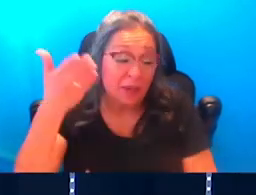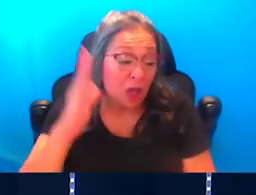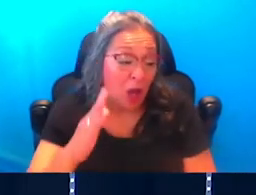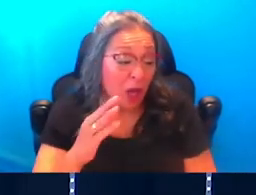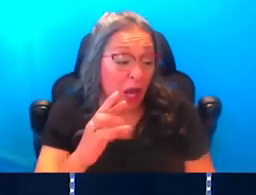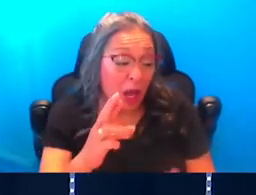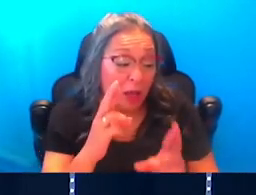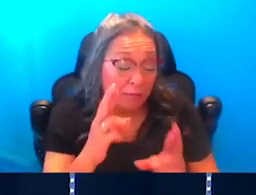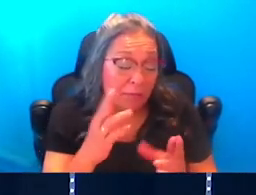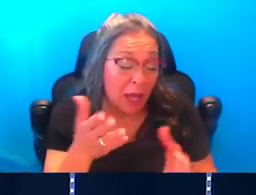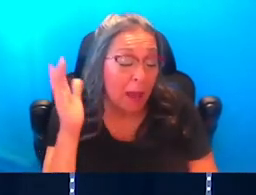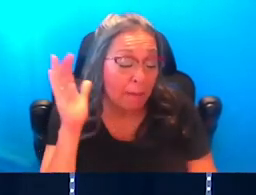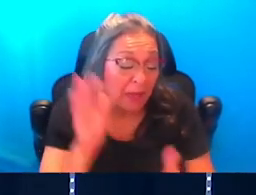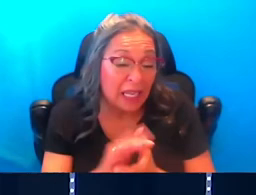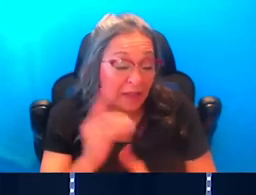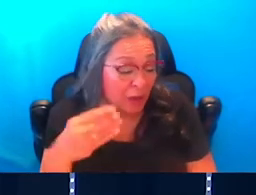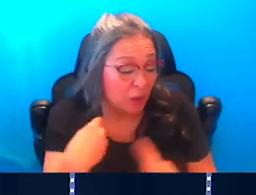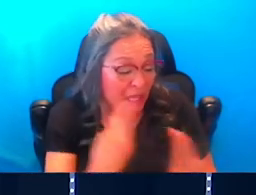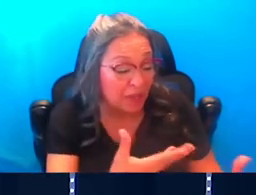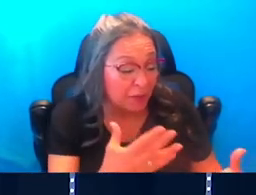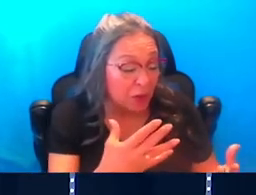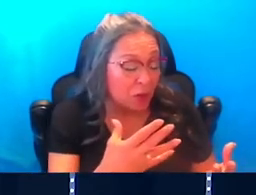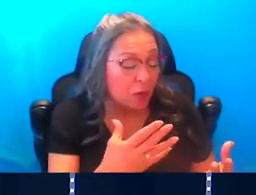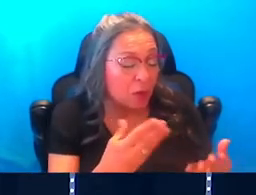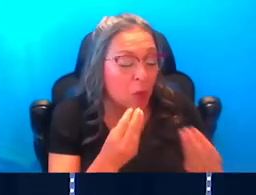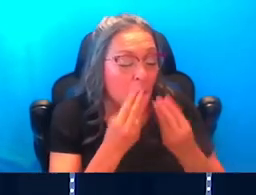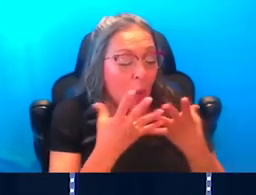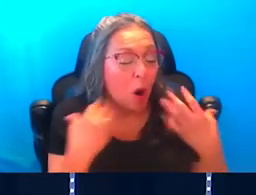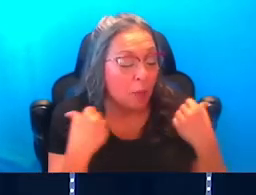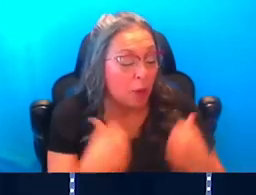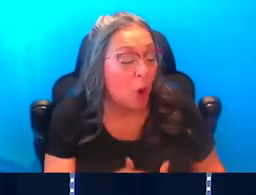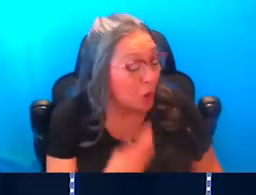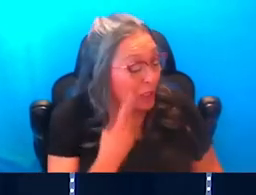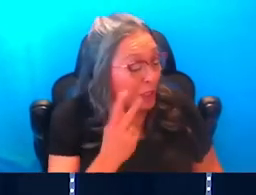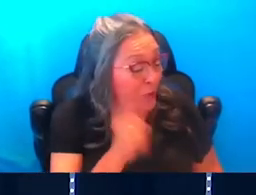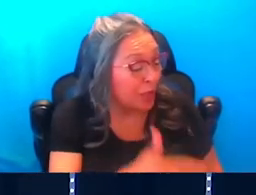coat. See you later. Have a great day.